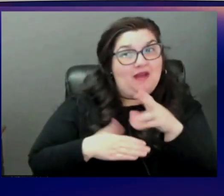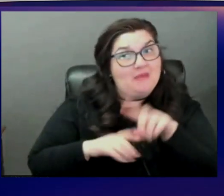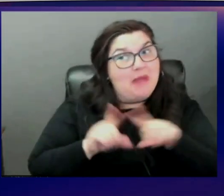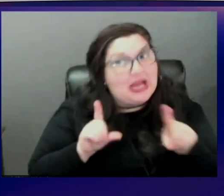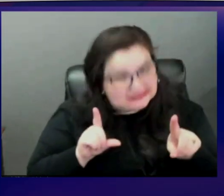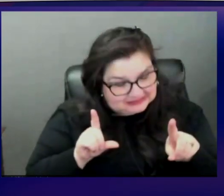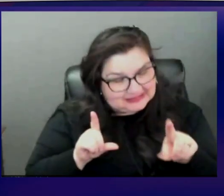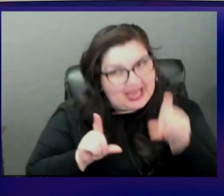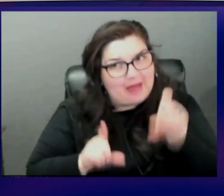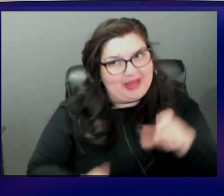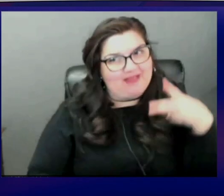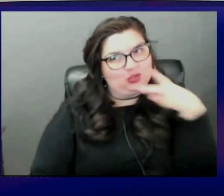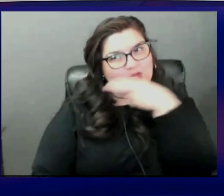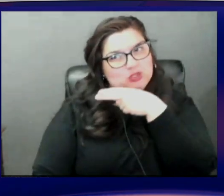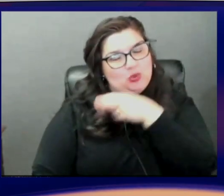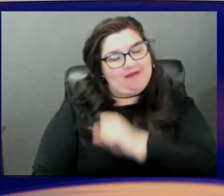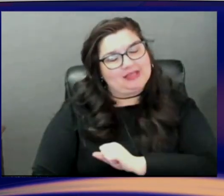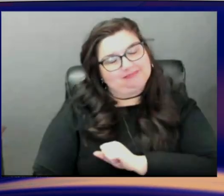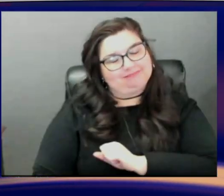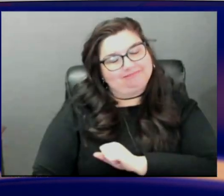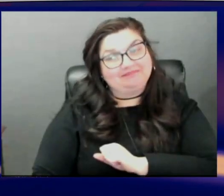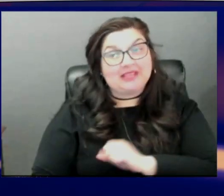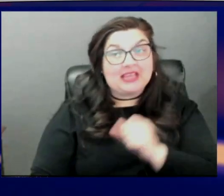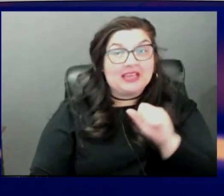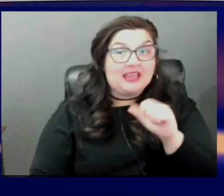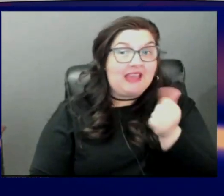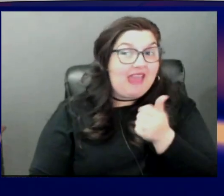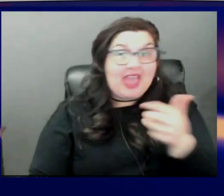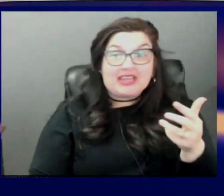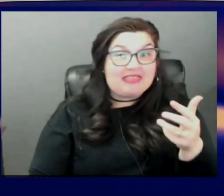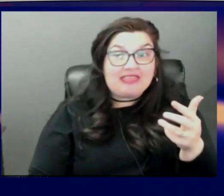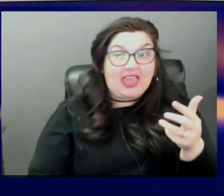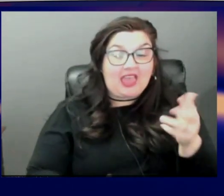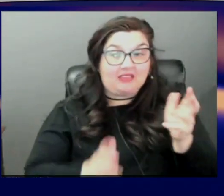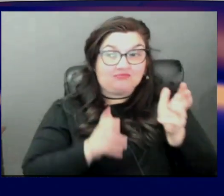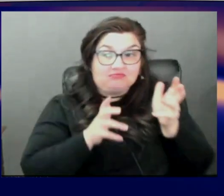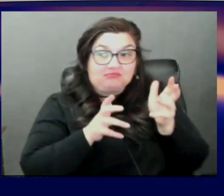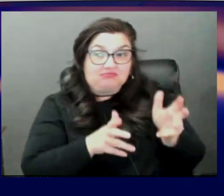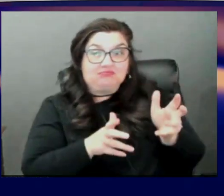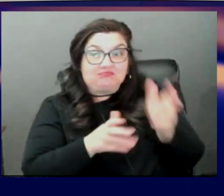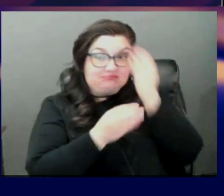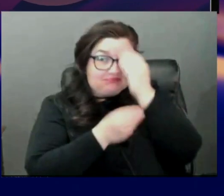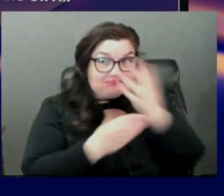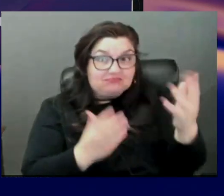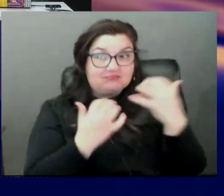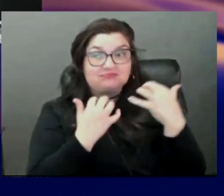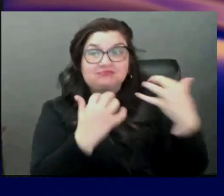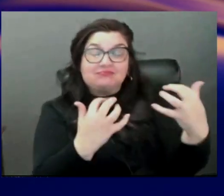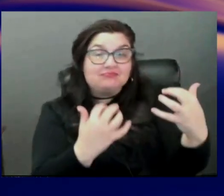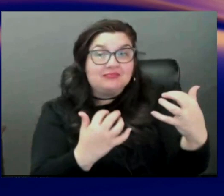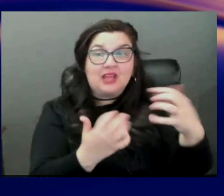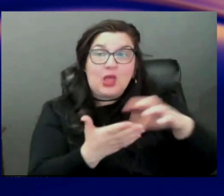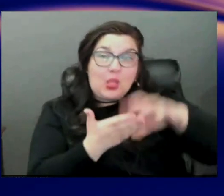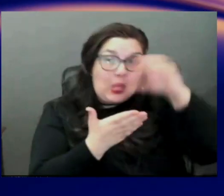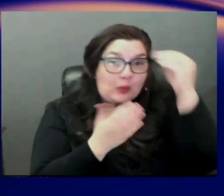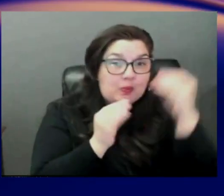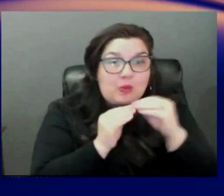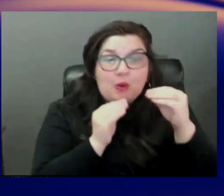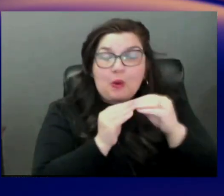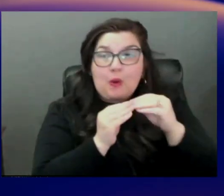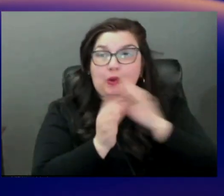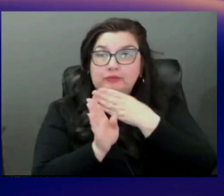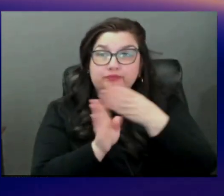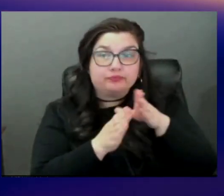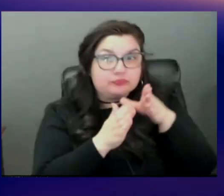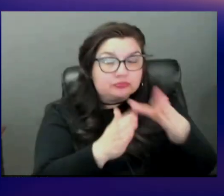going to have to. Is there anything that you want to leave our viewers with to go learn more? Anywhere you direct them to? I know the Amplify docs